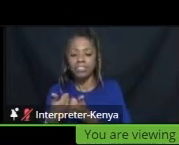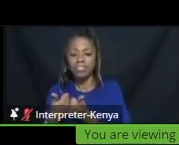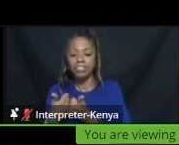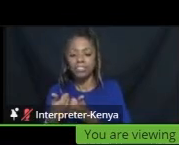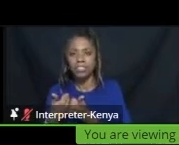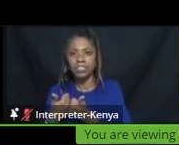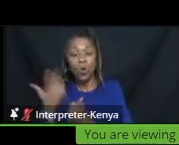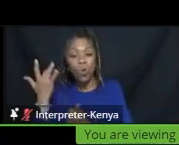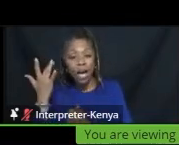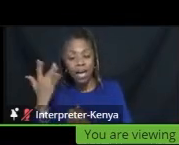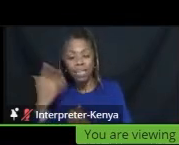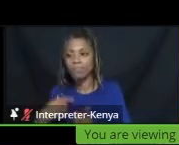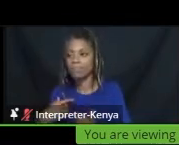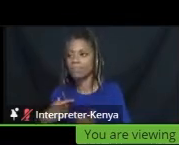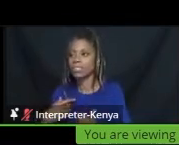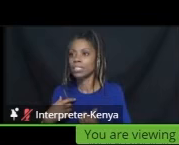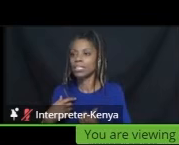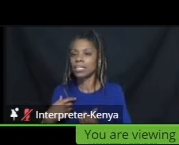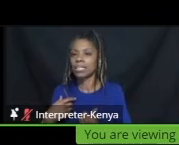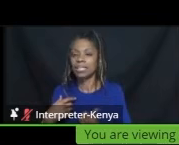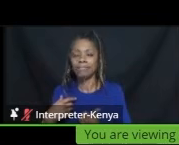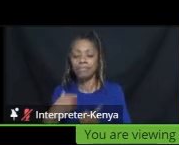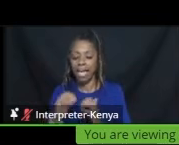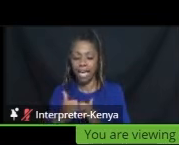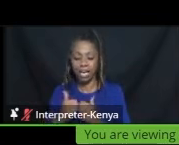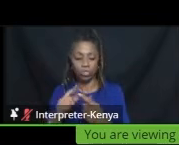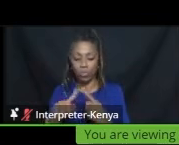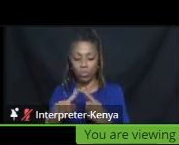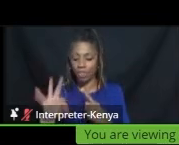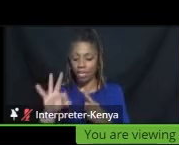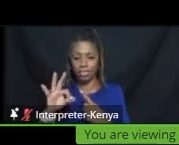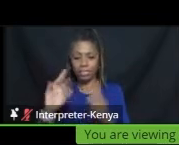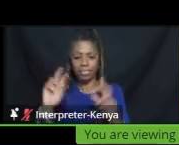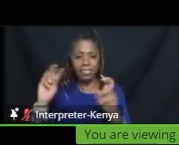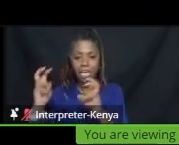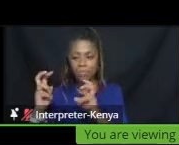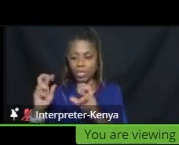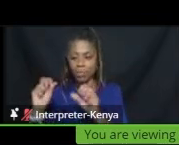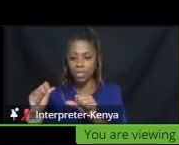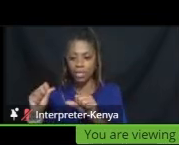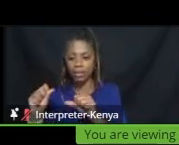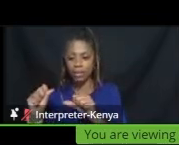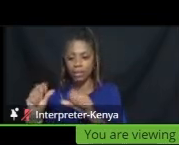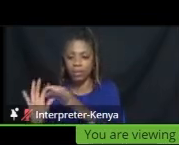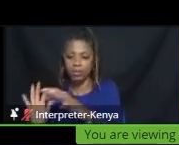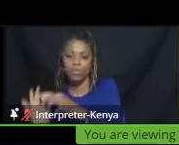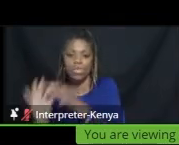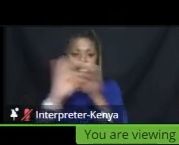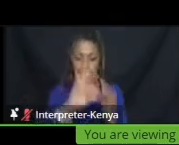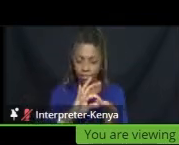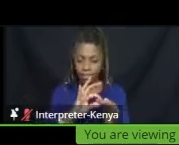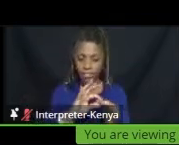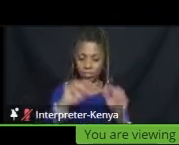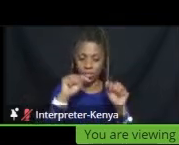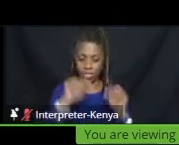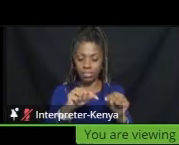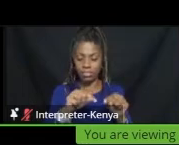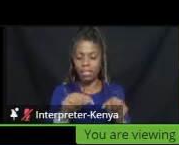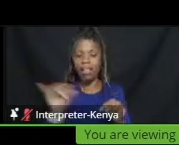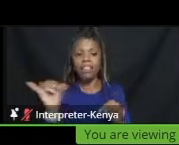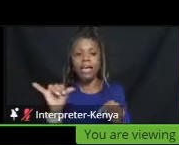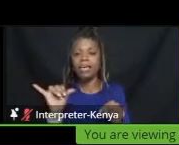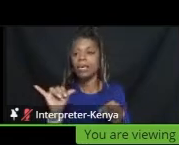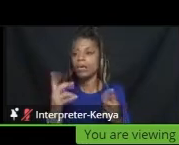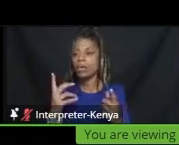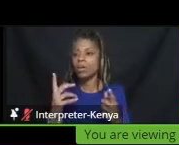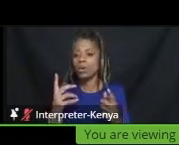possibly relate to what we're going to be doing next. So we thought about this and describing the last time you went from novice to expert at something. And I'm just going to